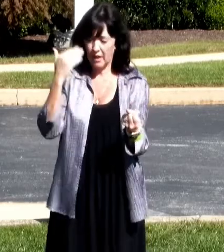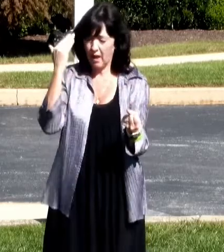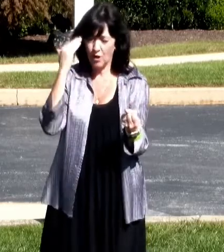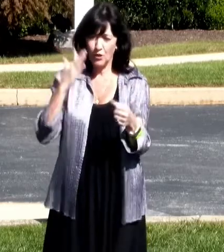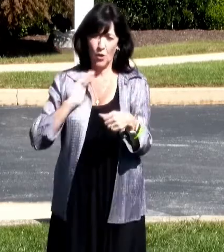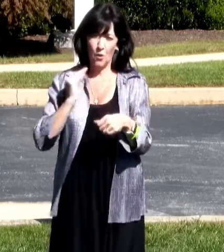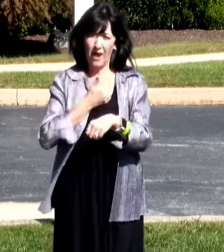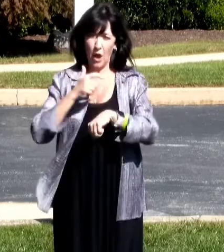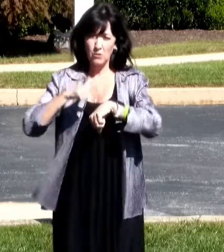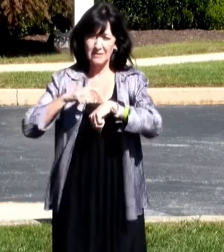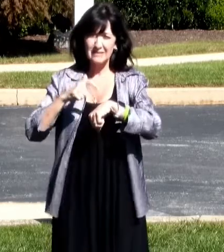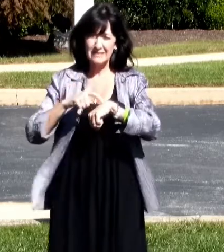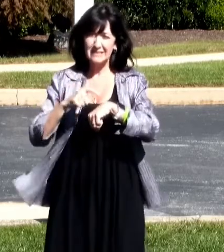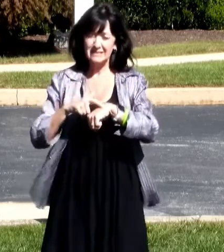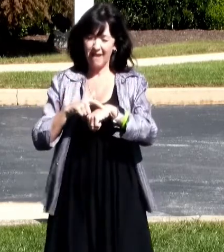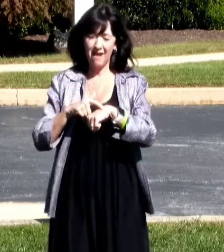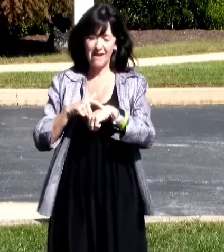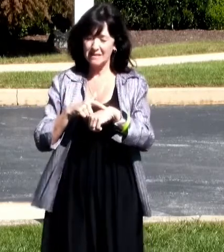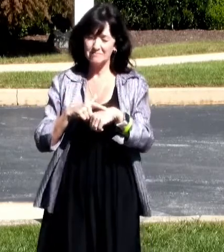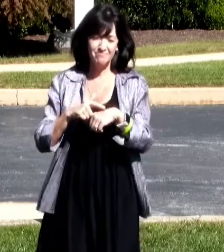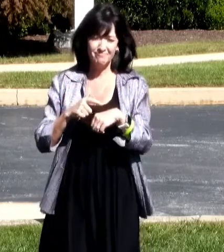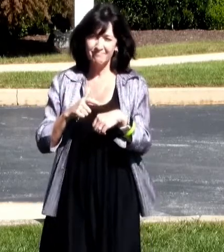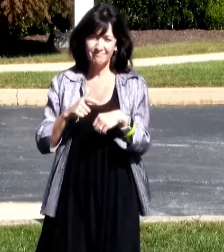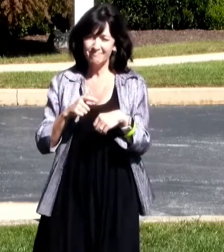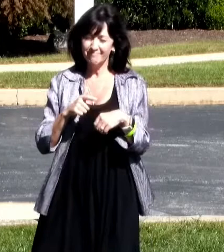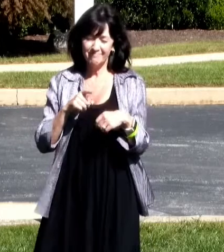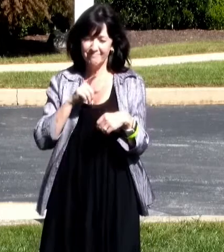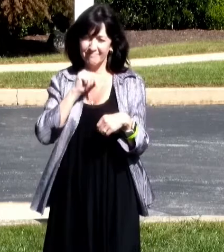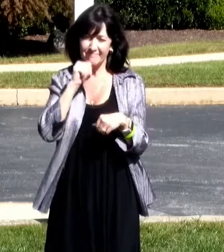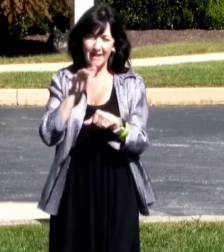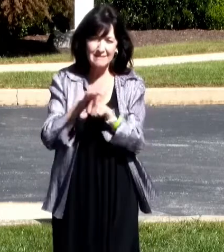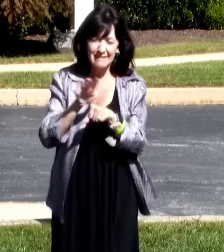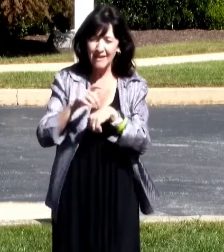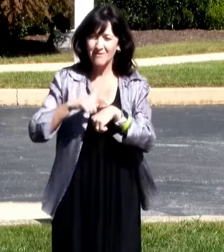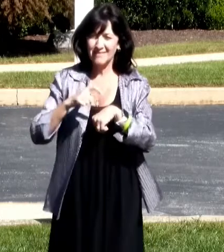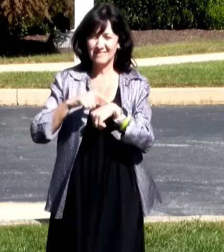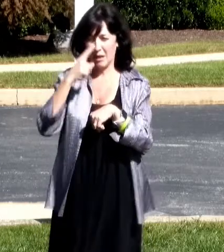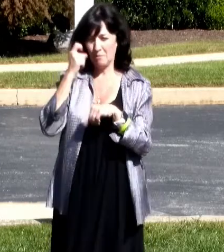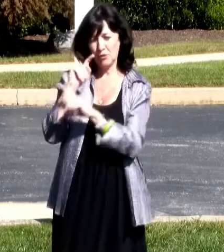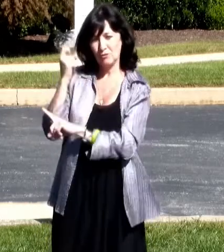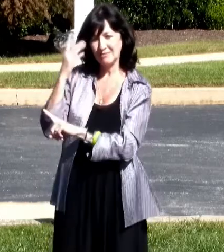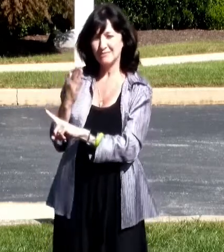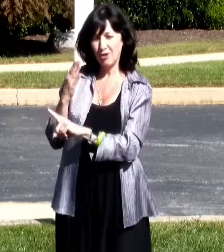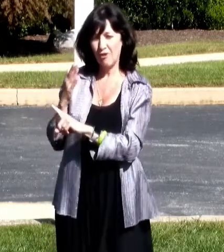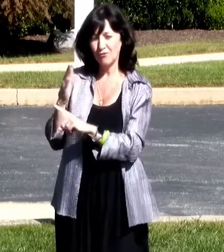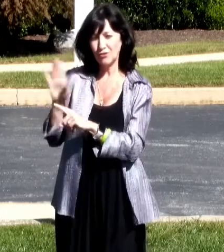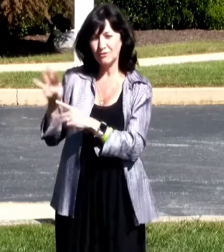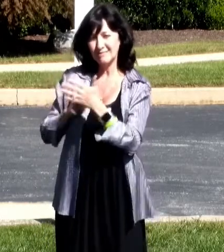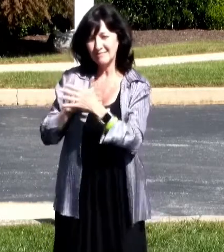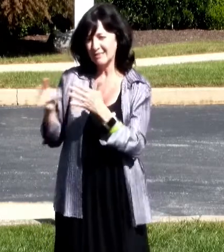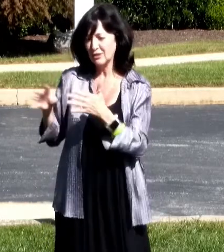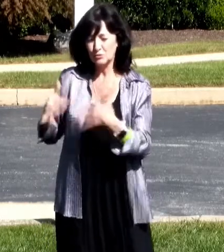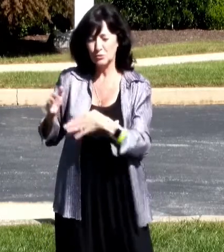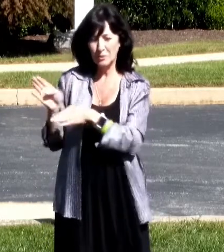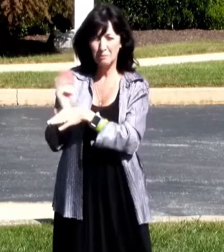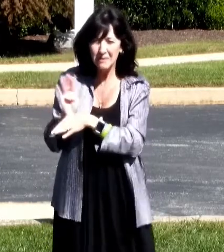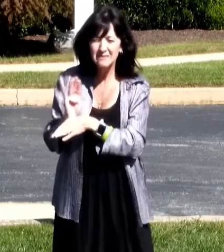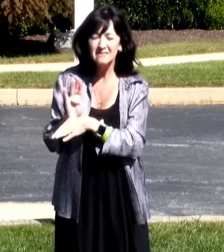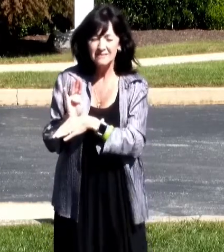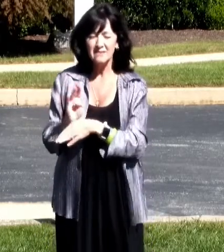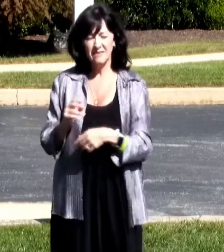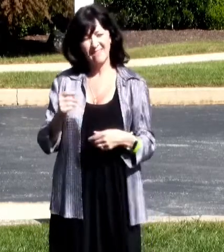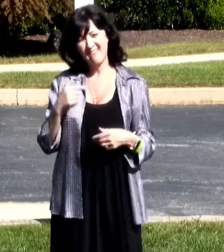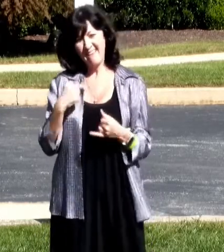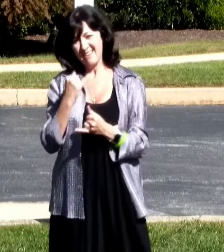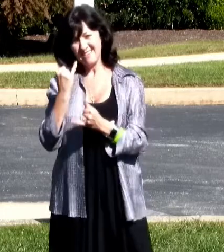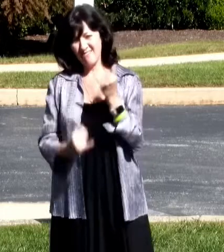I won't say anything more, but just to say good job, wonderful opportunity while we begin this journey. And the final thing I'll